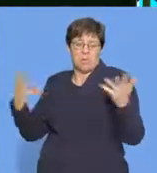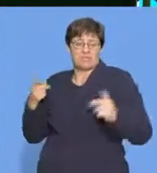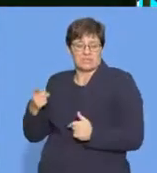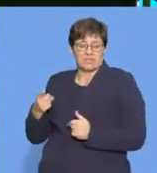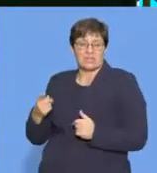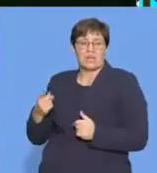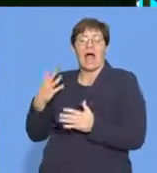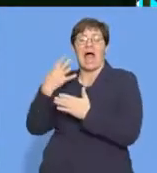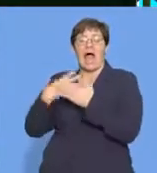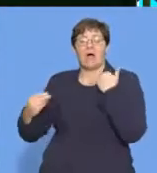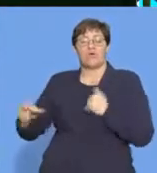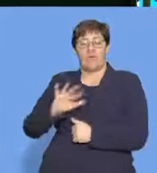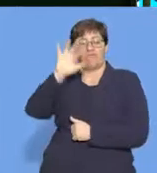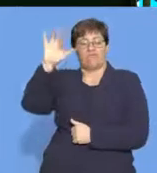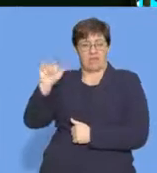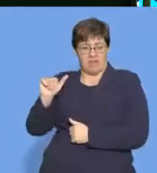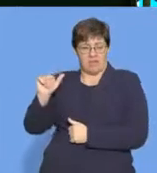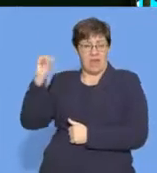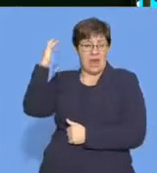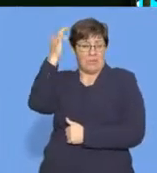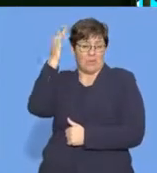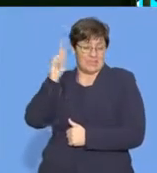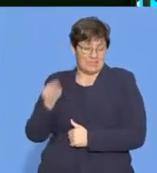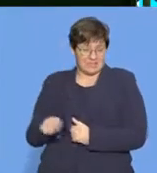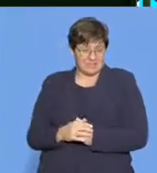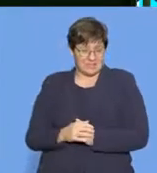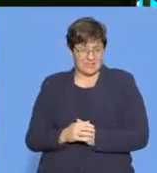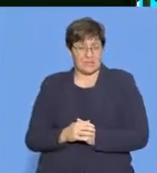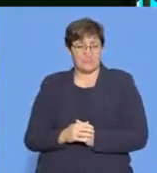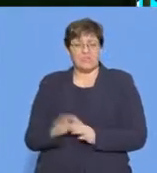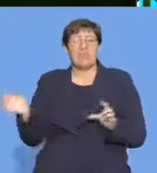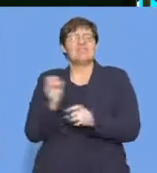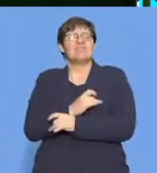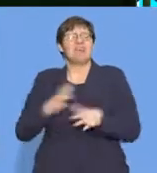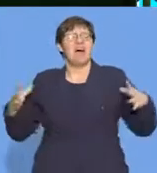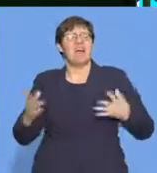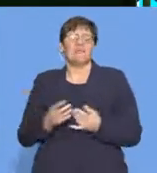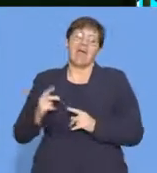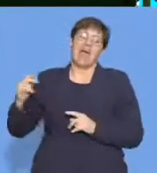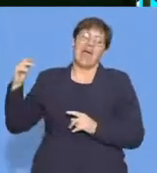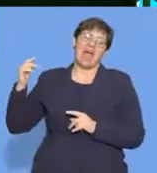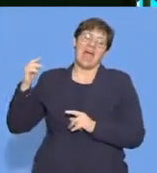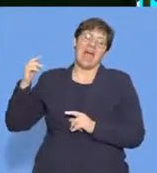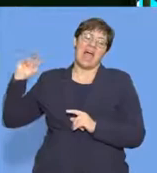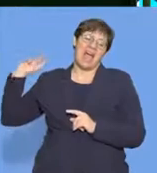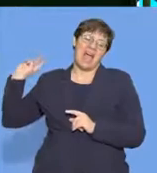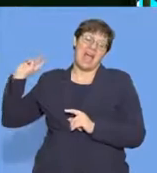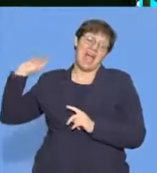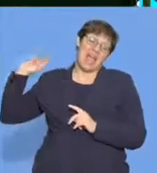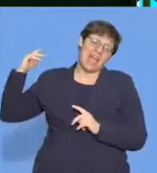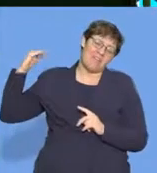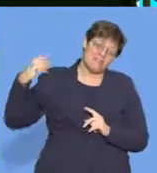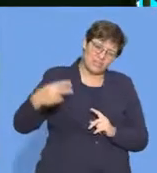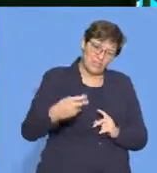Africa hypothesis. And right at the beginning, when we started with evolution, we spoke about the difference between a theory